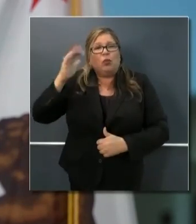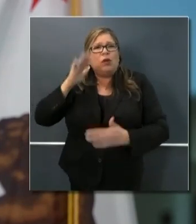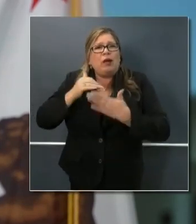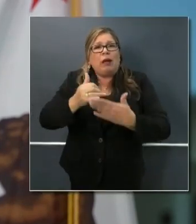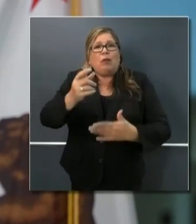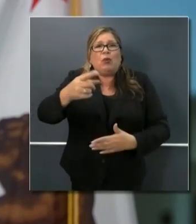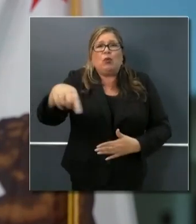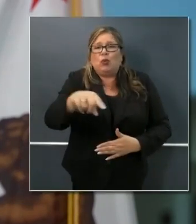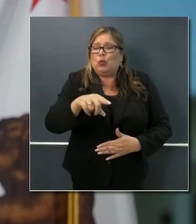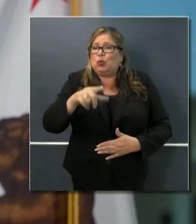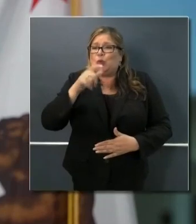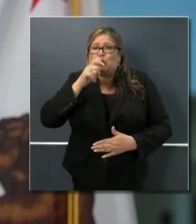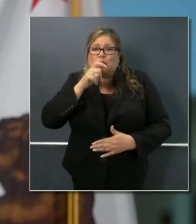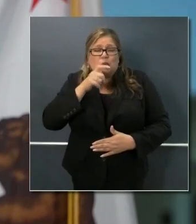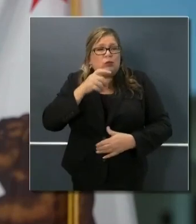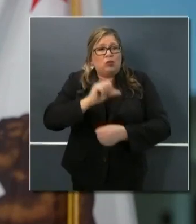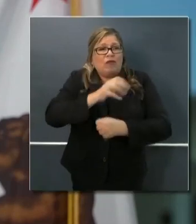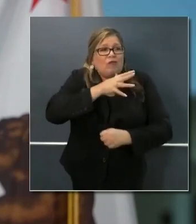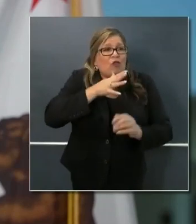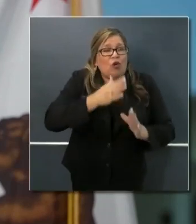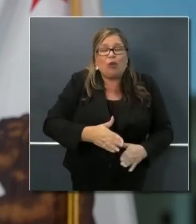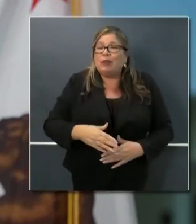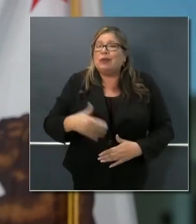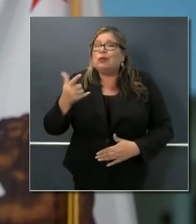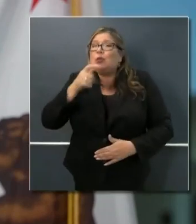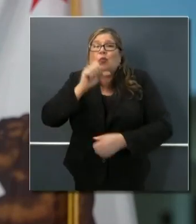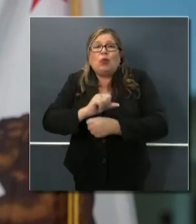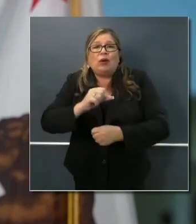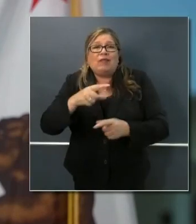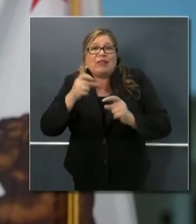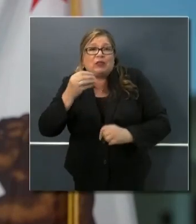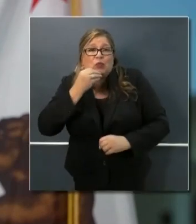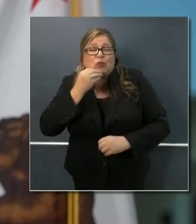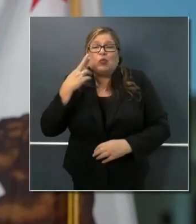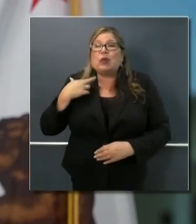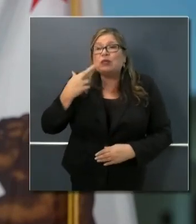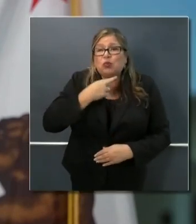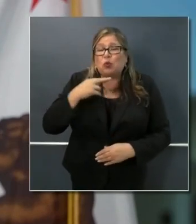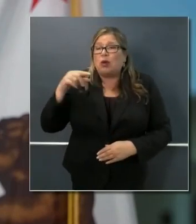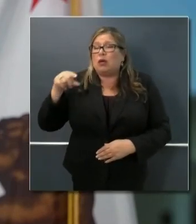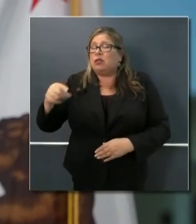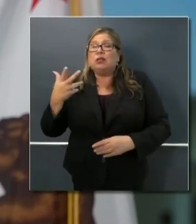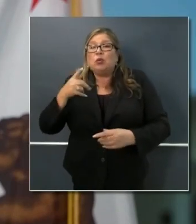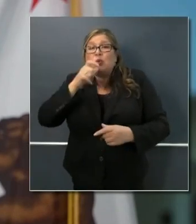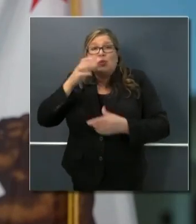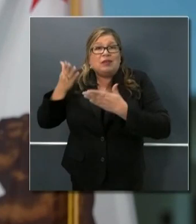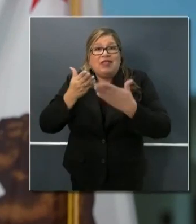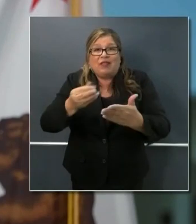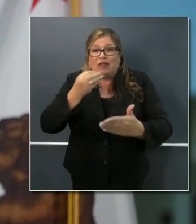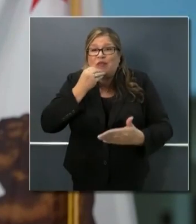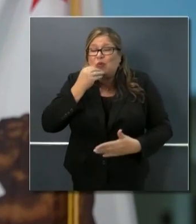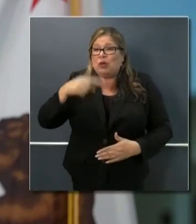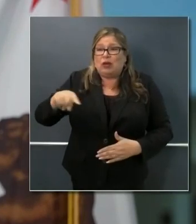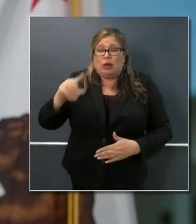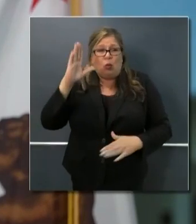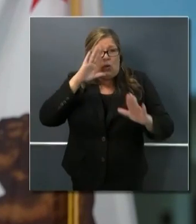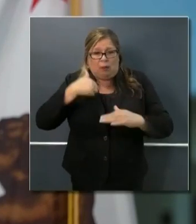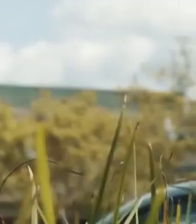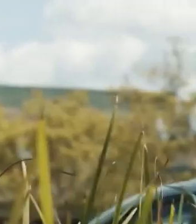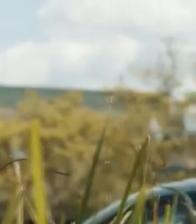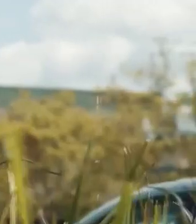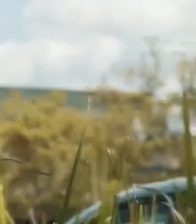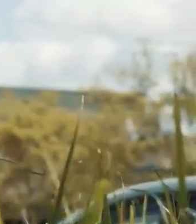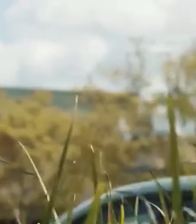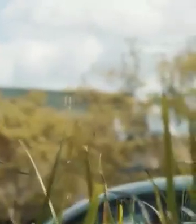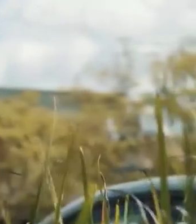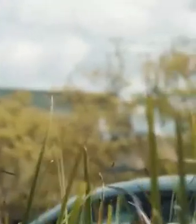around the delivery of our food and those workers have about their own health. We don't want you going to work if you're sick.